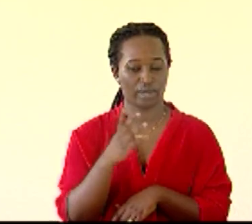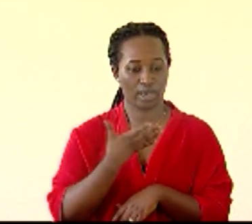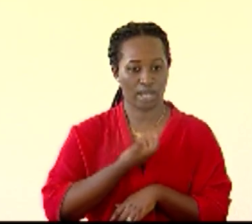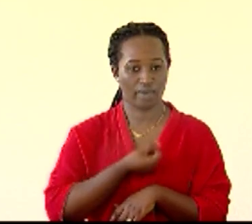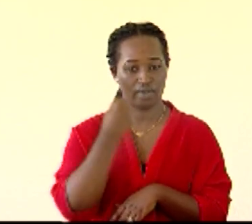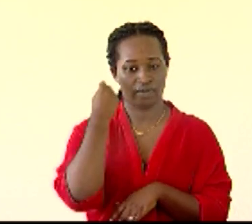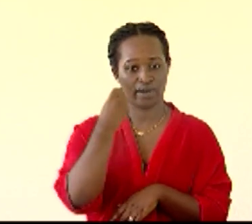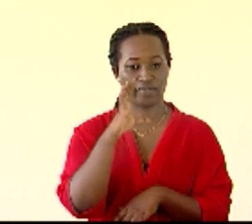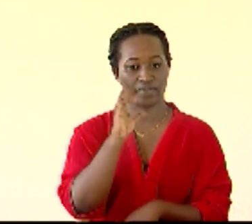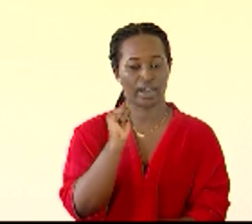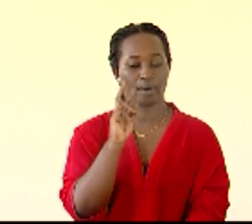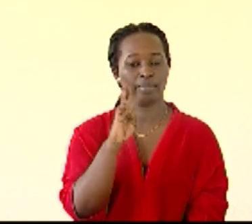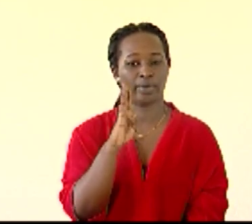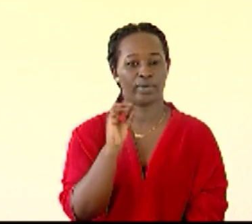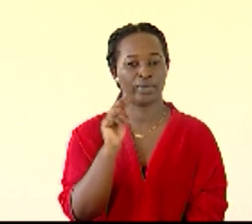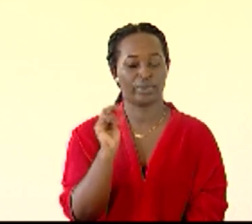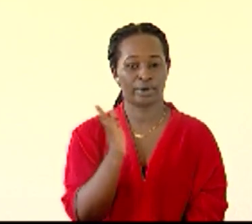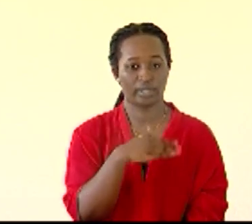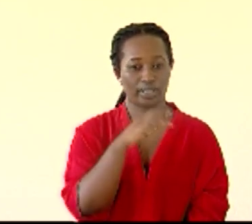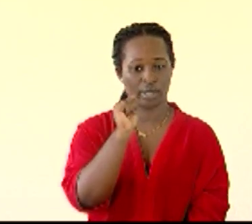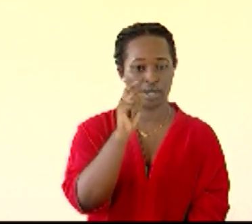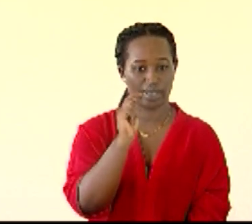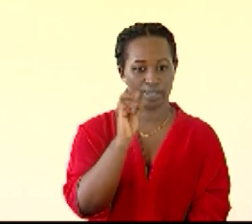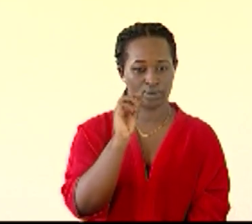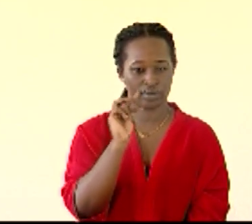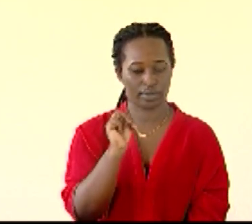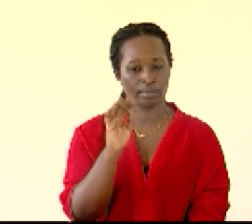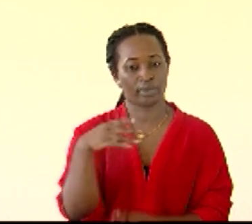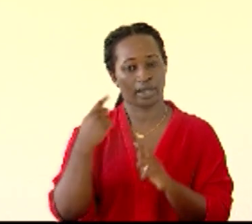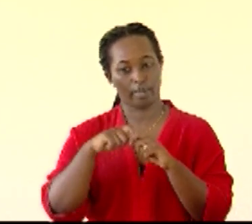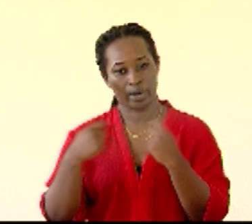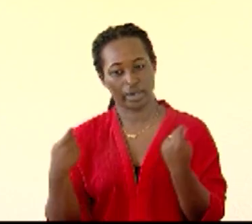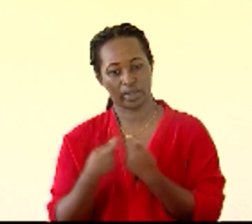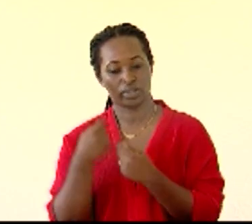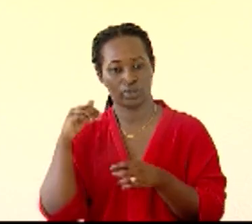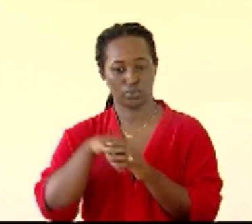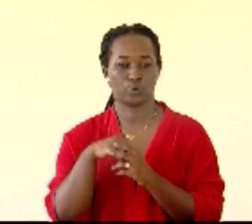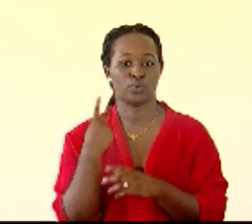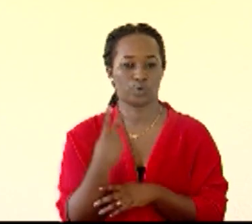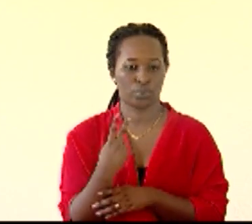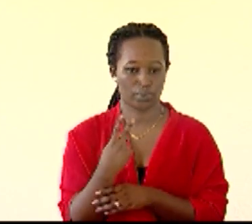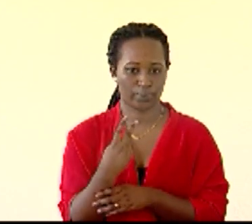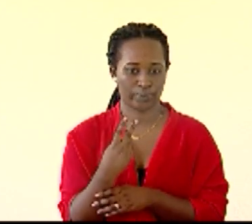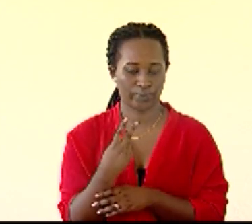adds here. To form 6, highly unstable, break into 2,